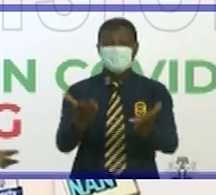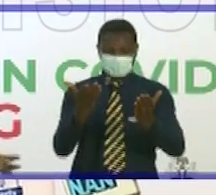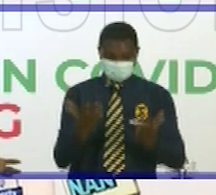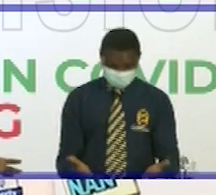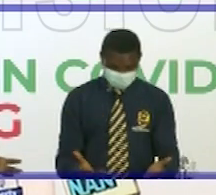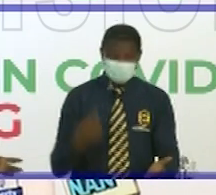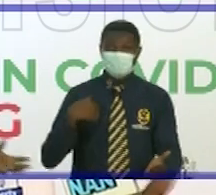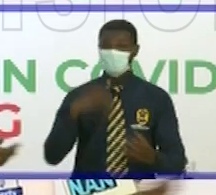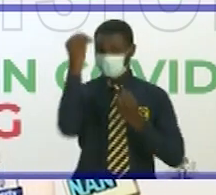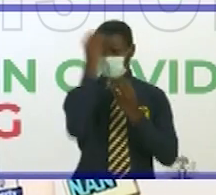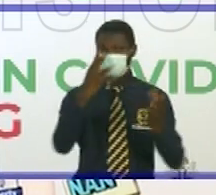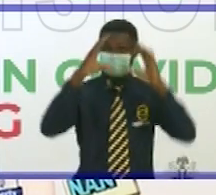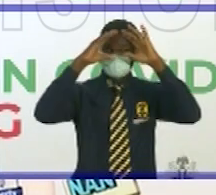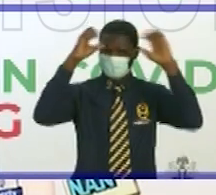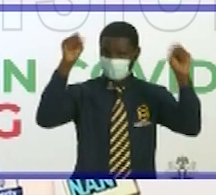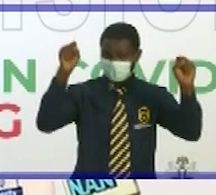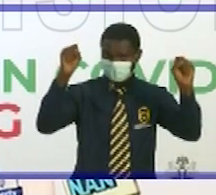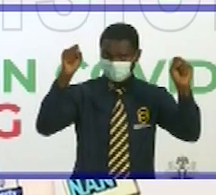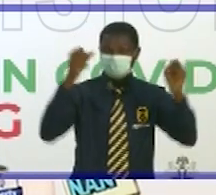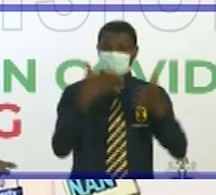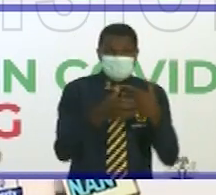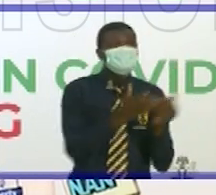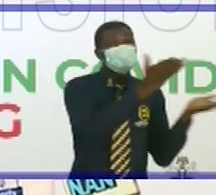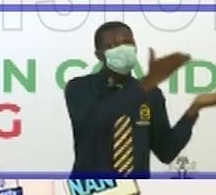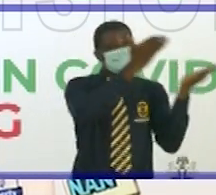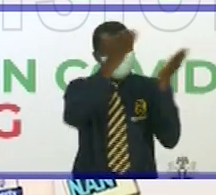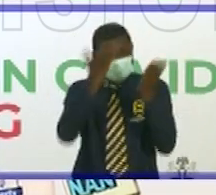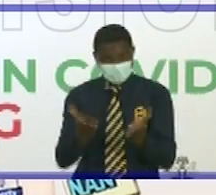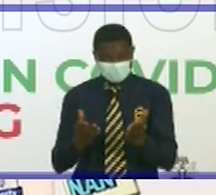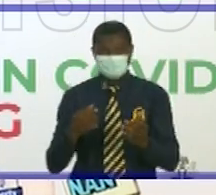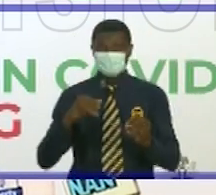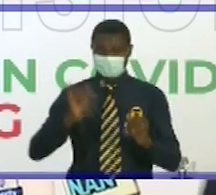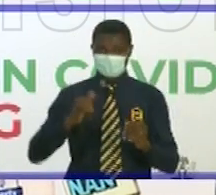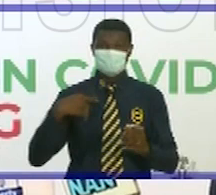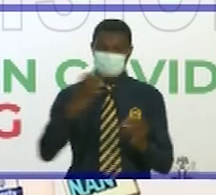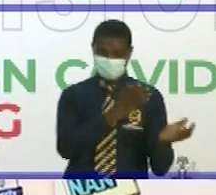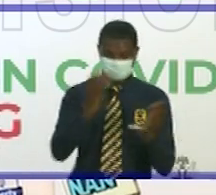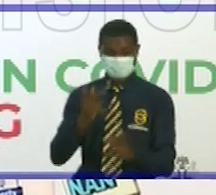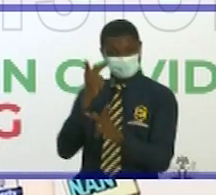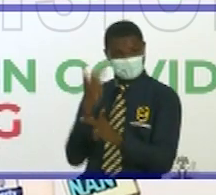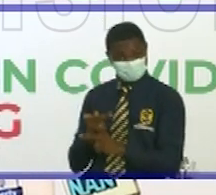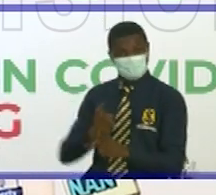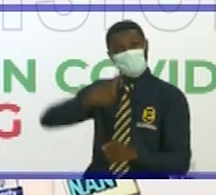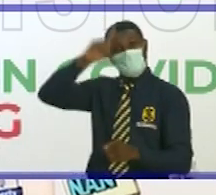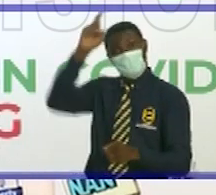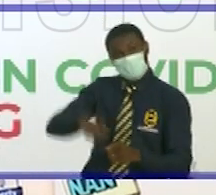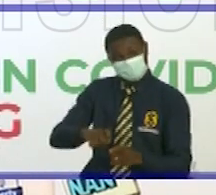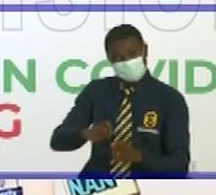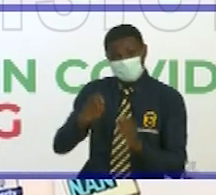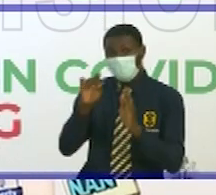President of Guinea that brought it, yes, I'm receiving it, but we are going to put it through a policy of